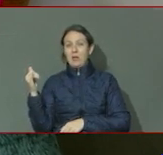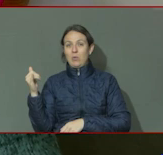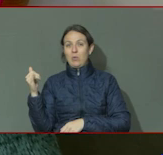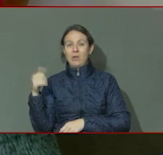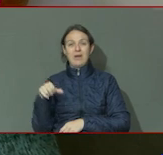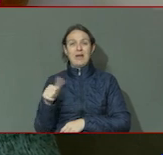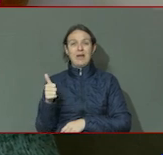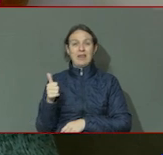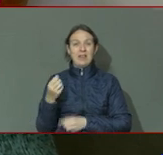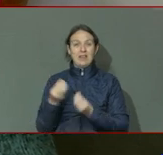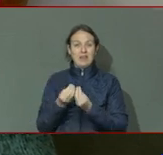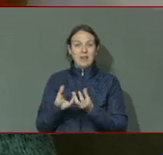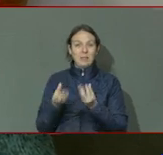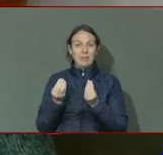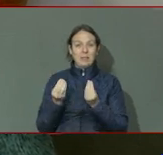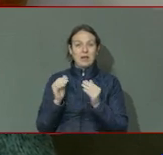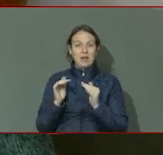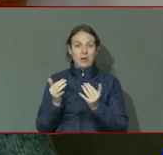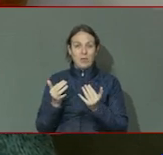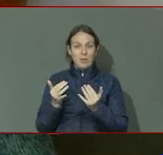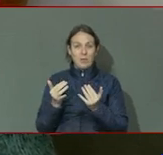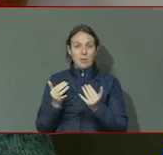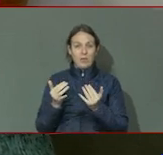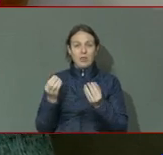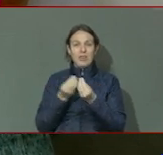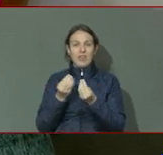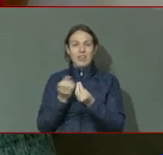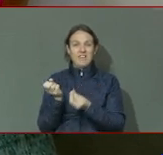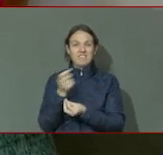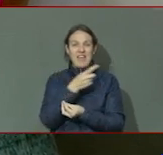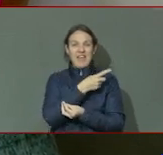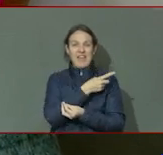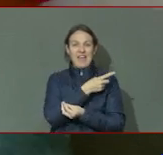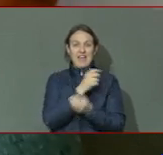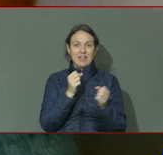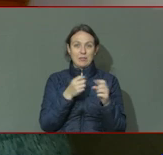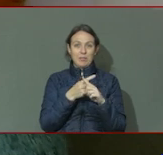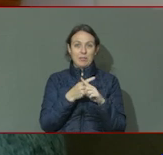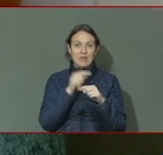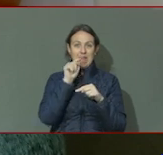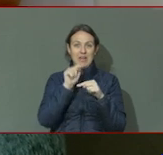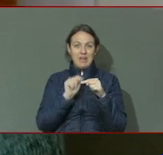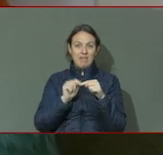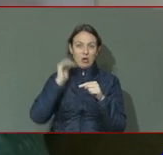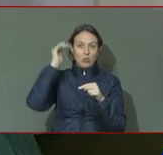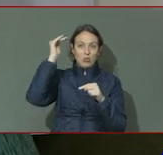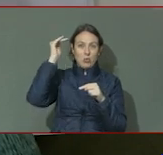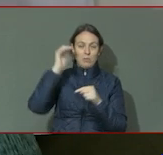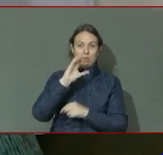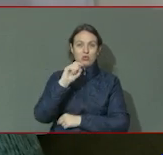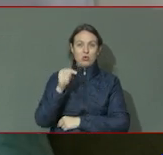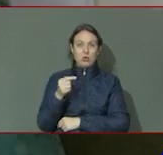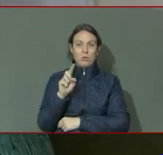always multiply with the one furthest away, divide with the one on top. So I take the